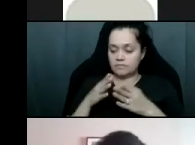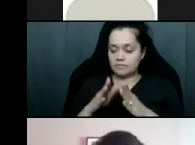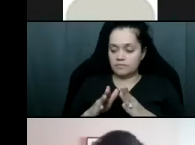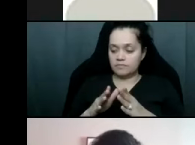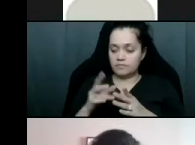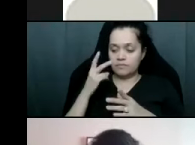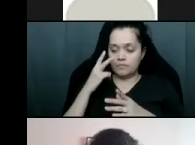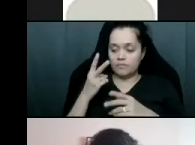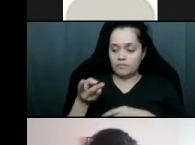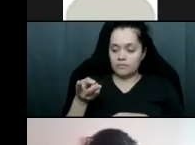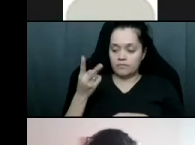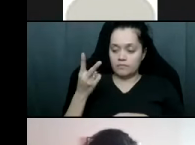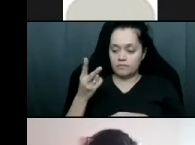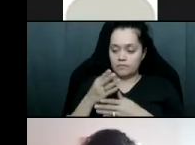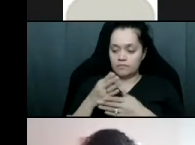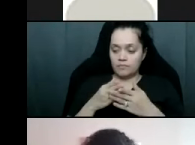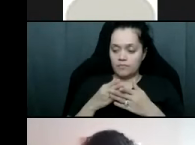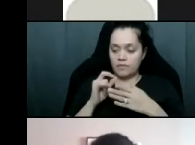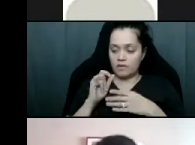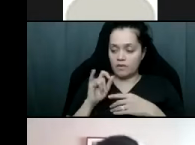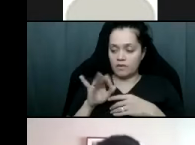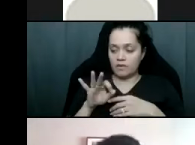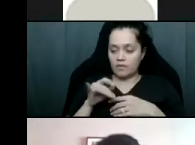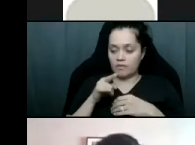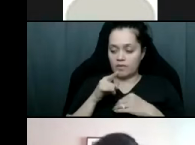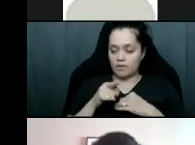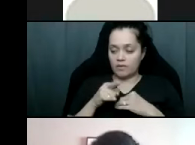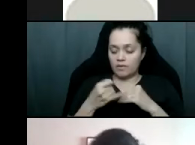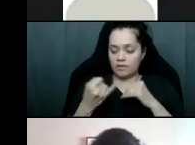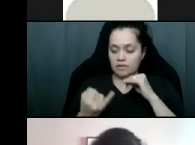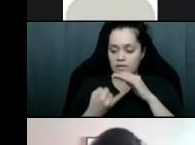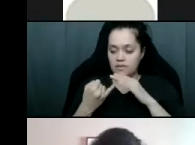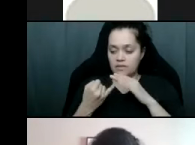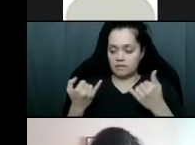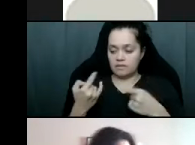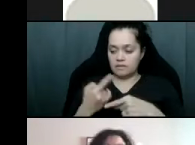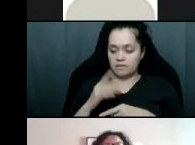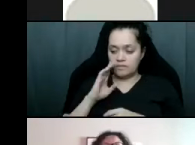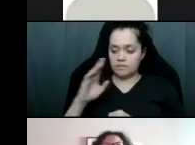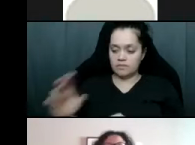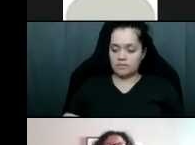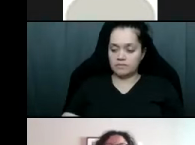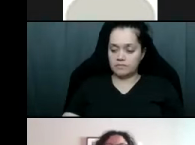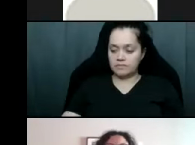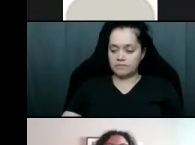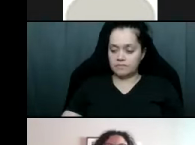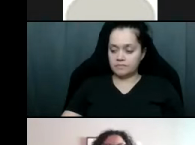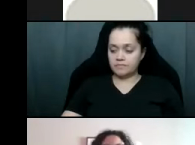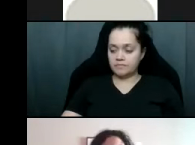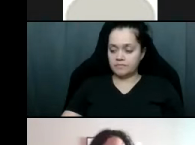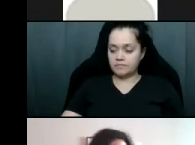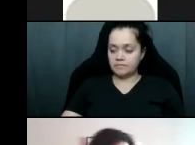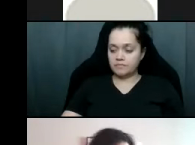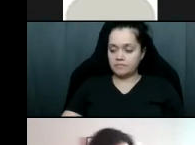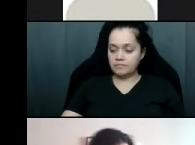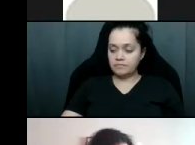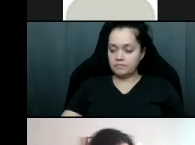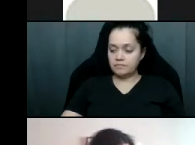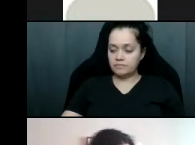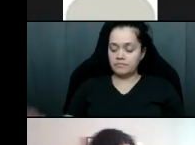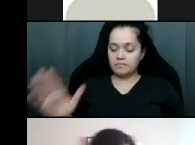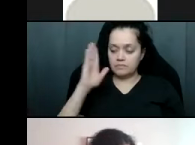at 2 aspects of this isolation today. And we're going to see how distance